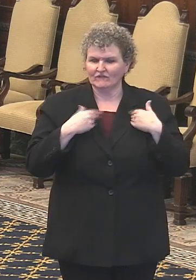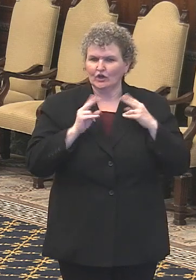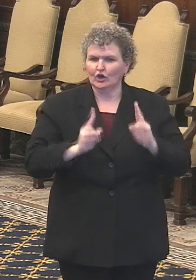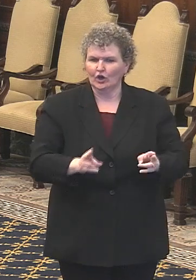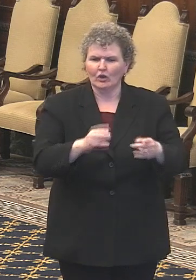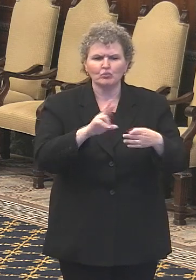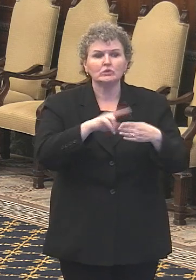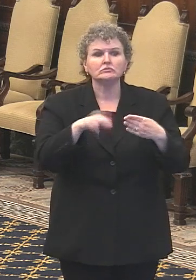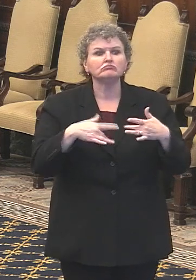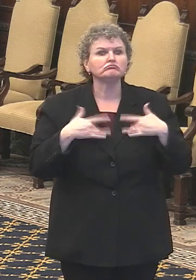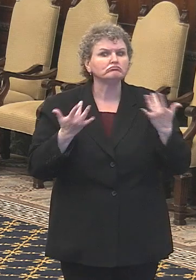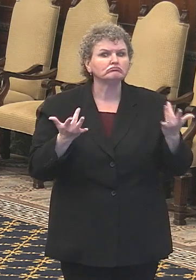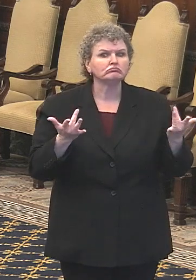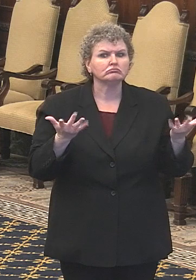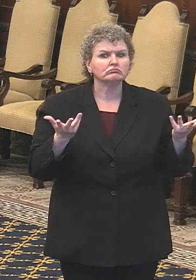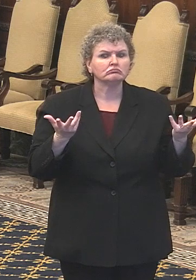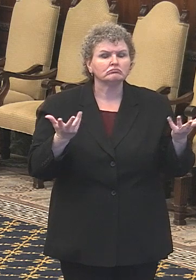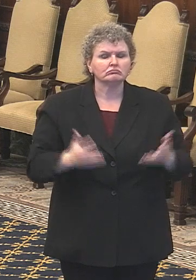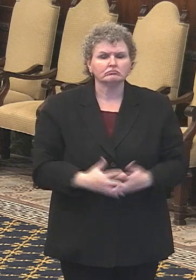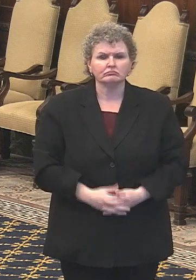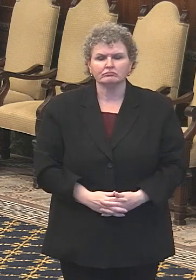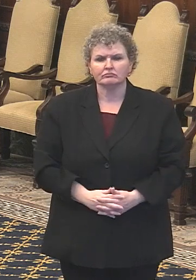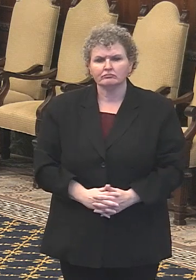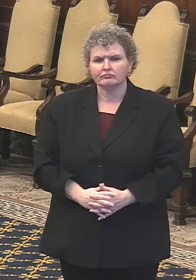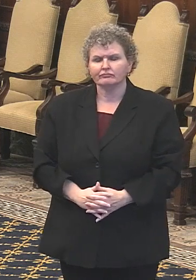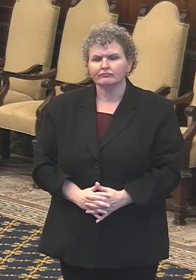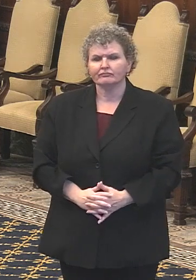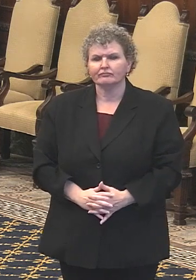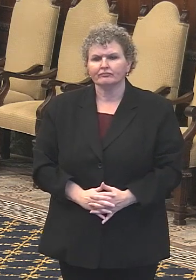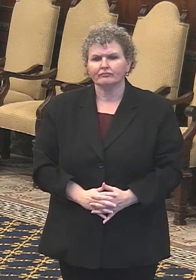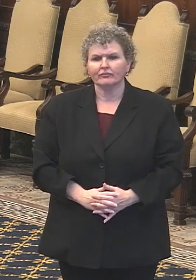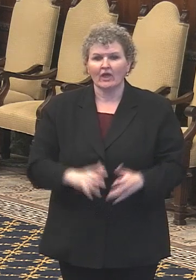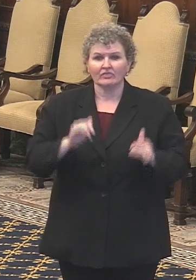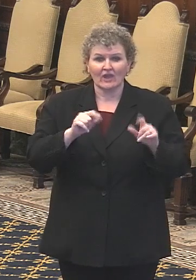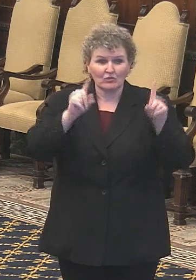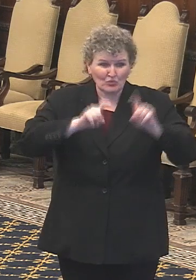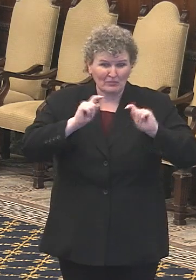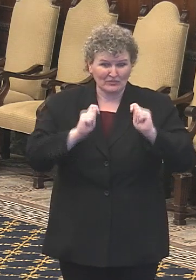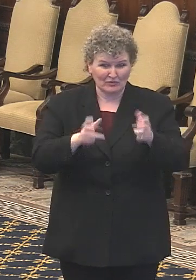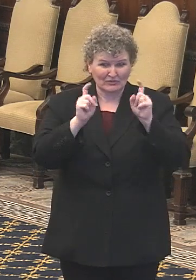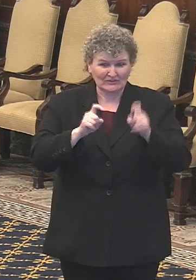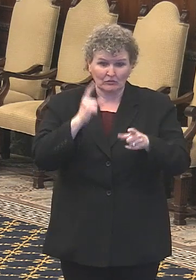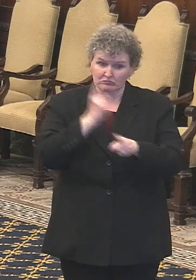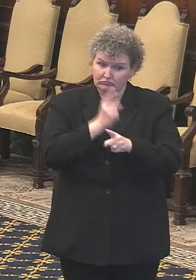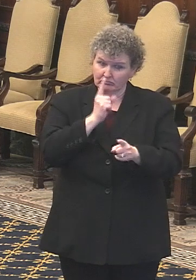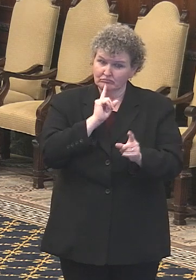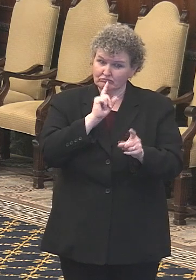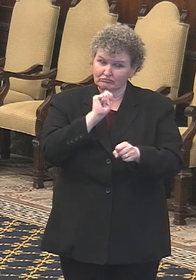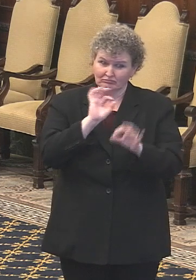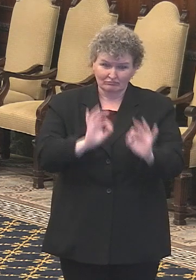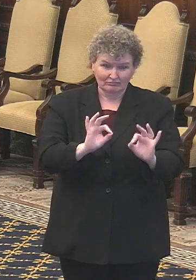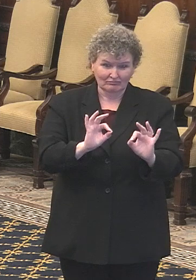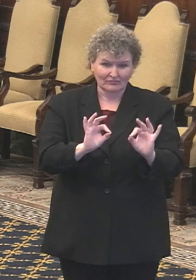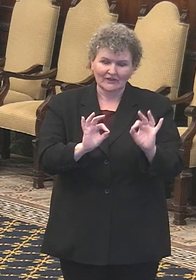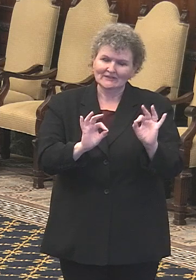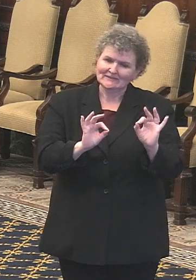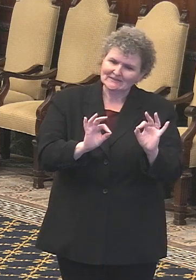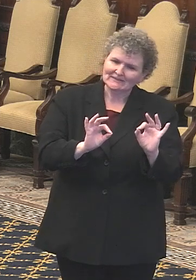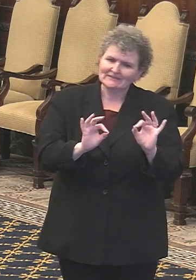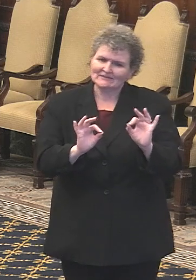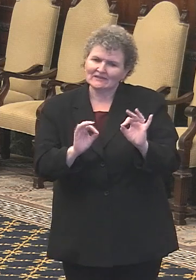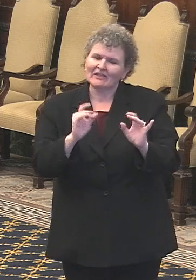results of your testing of those tests? Were they accurate? Yeah, so it took us longer to do